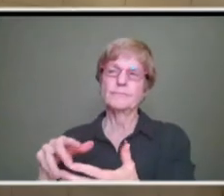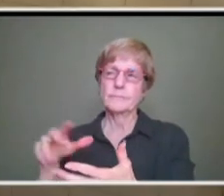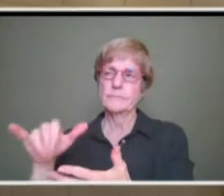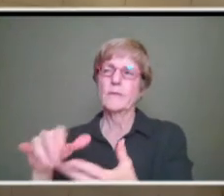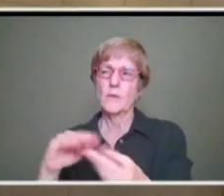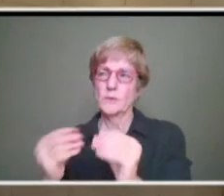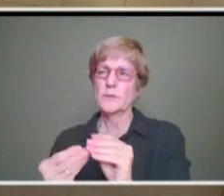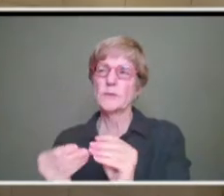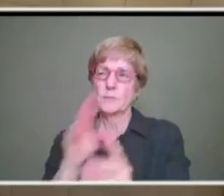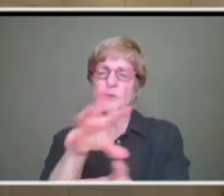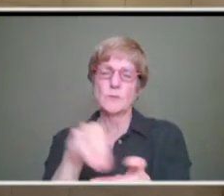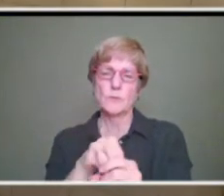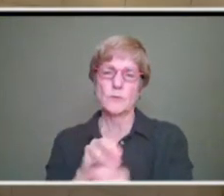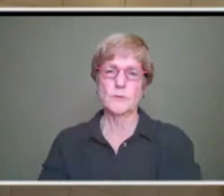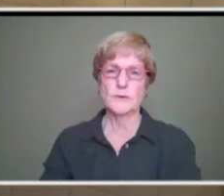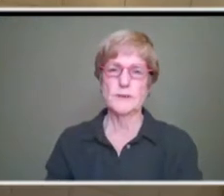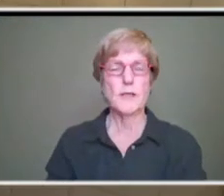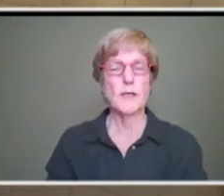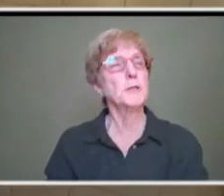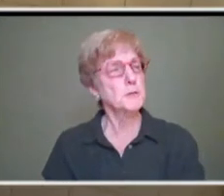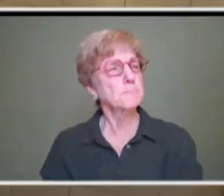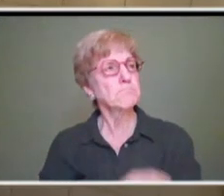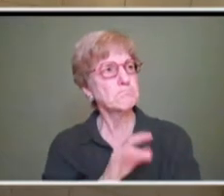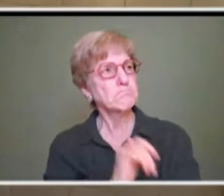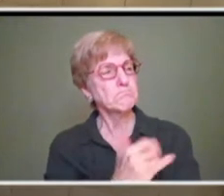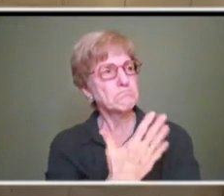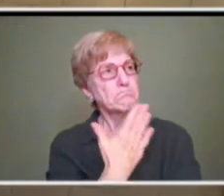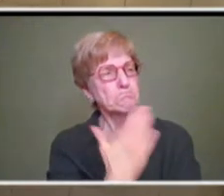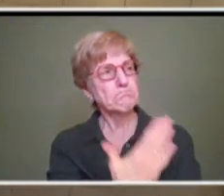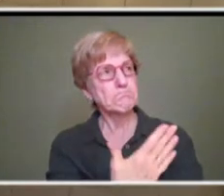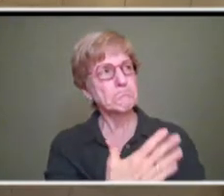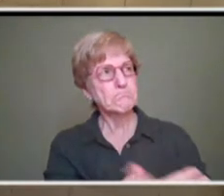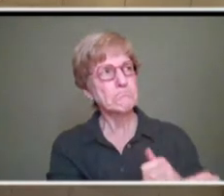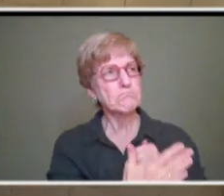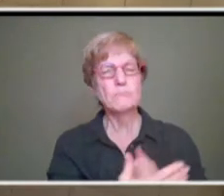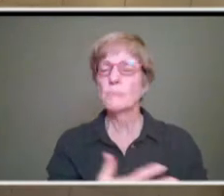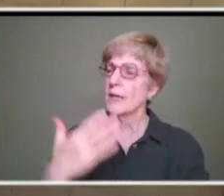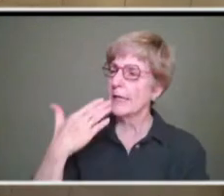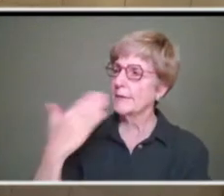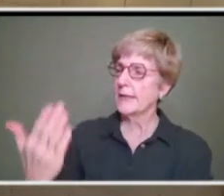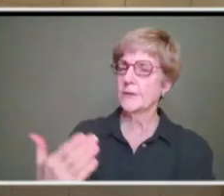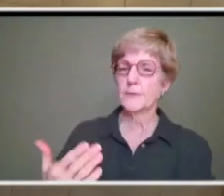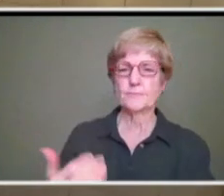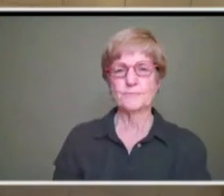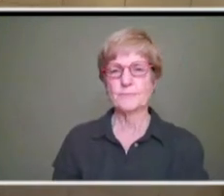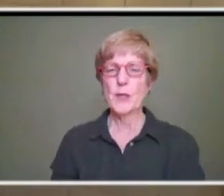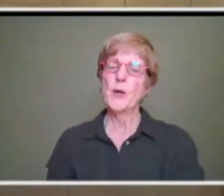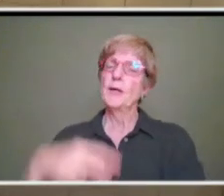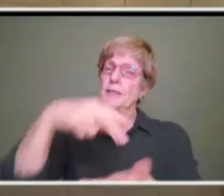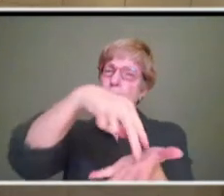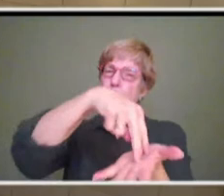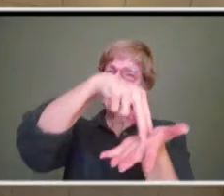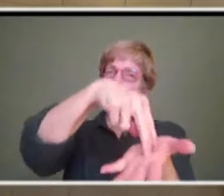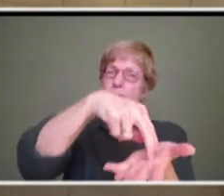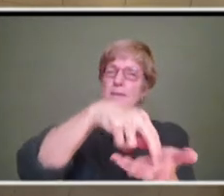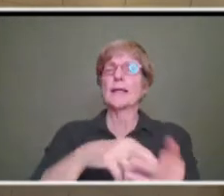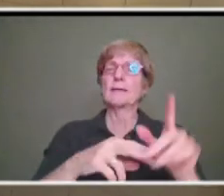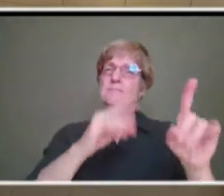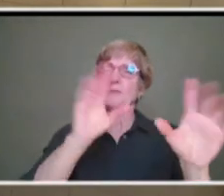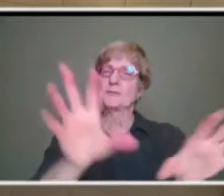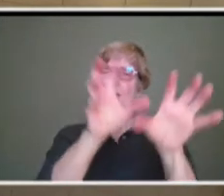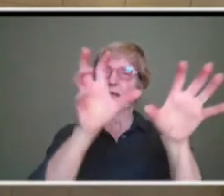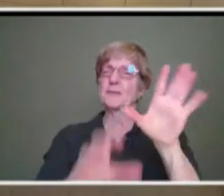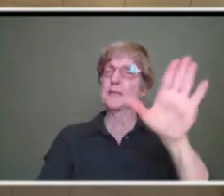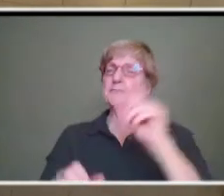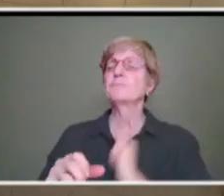much Mayfield thank you mayor Hotel we're just going to let you stand there and be decorative here's the